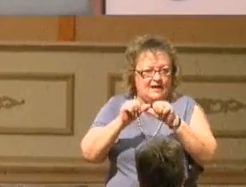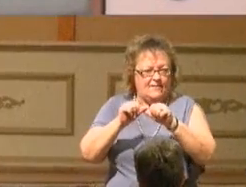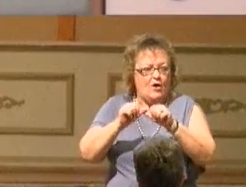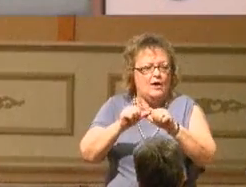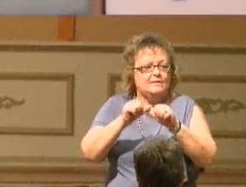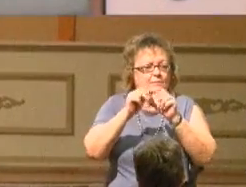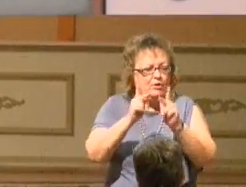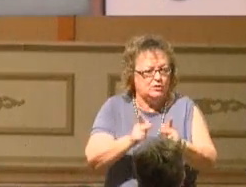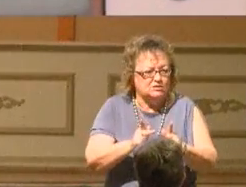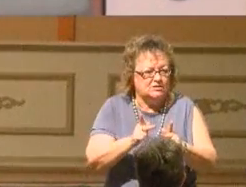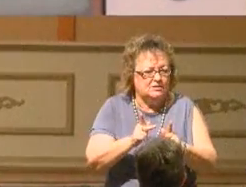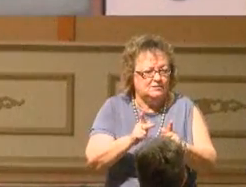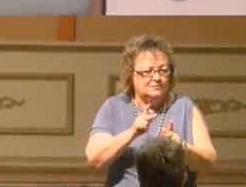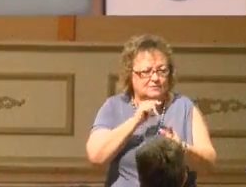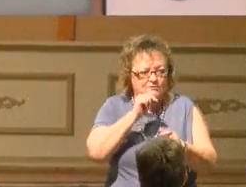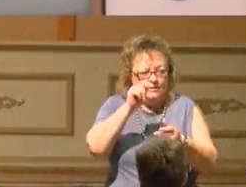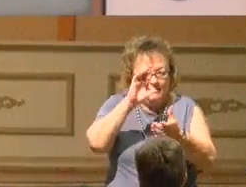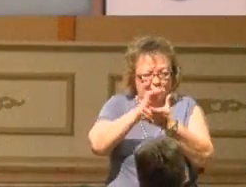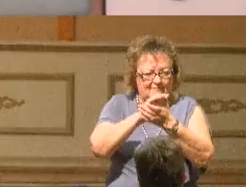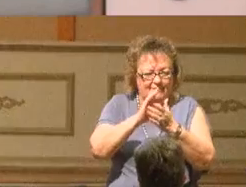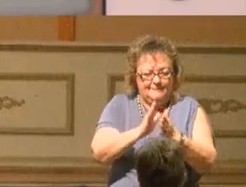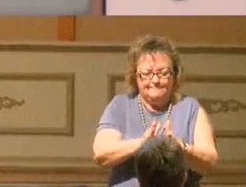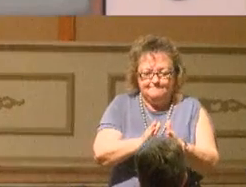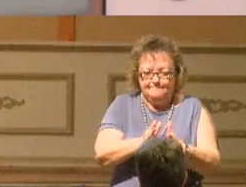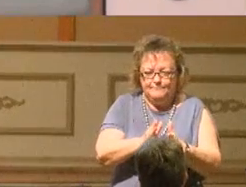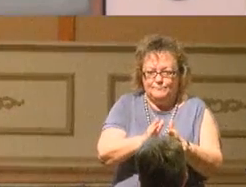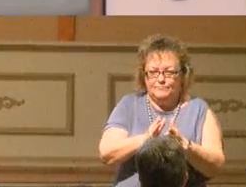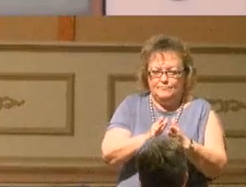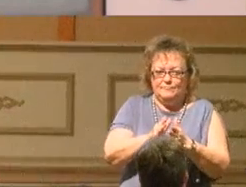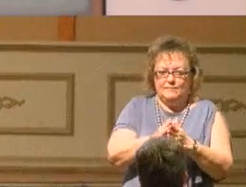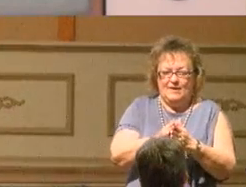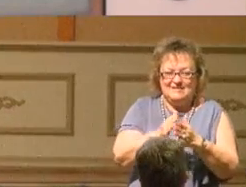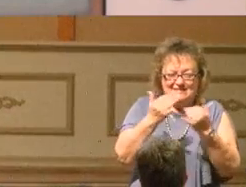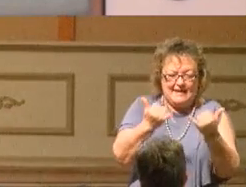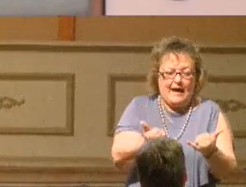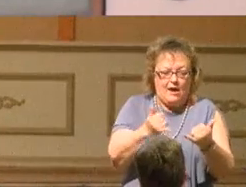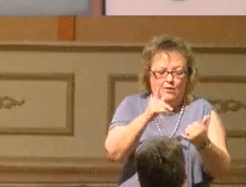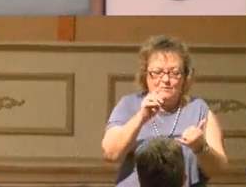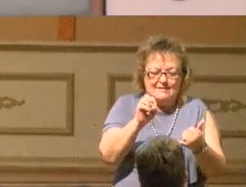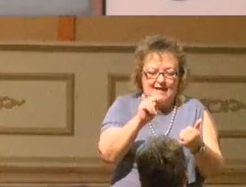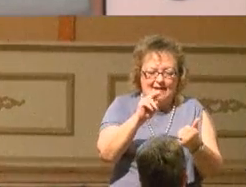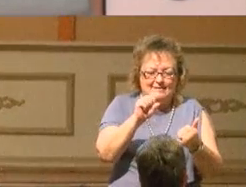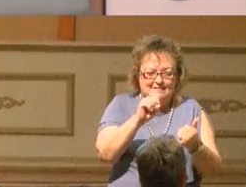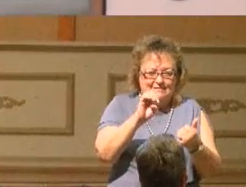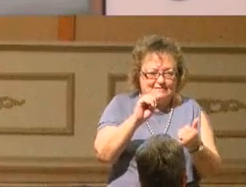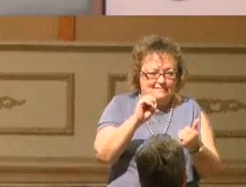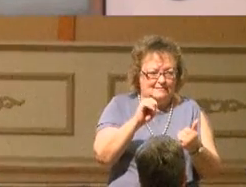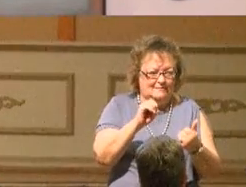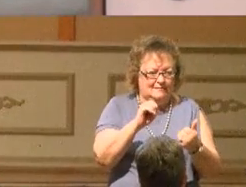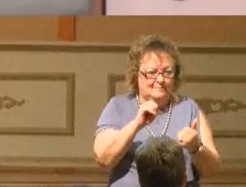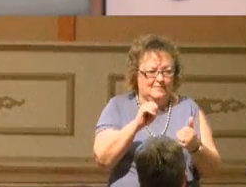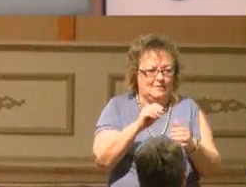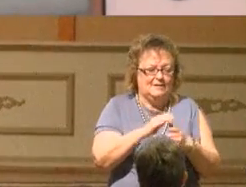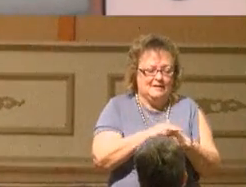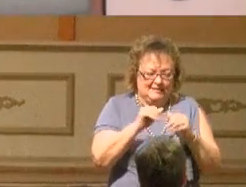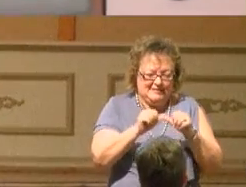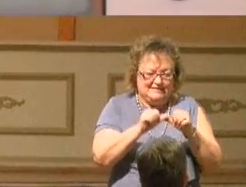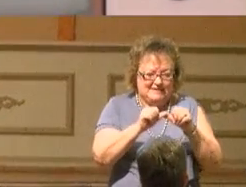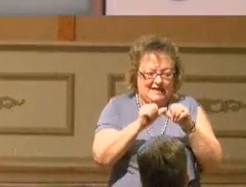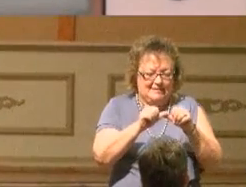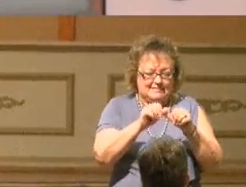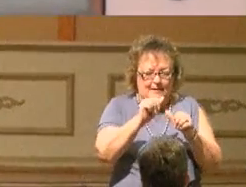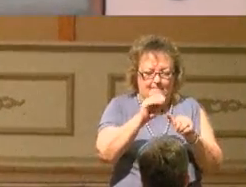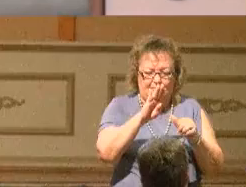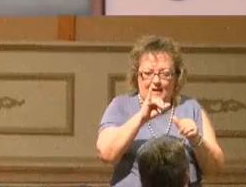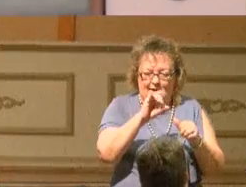It's interesting, the tense of the verb. It is present tense. It is present tense. Abideth, right